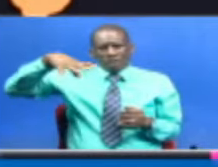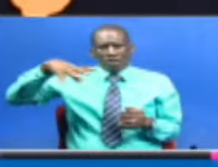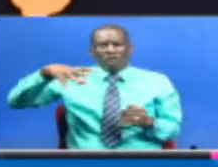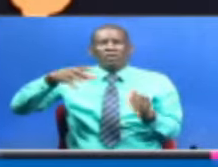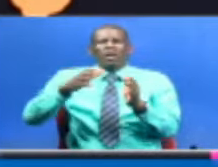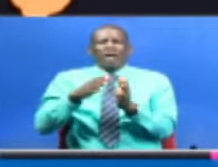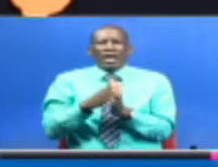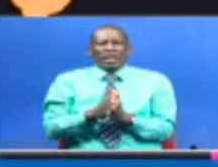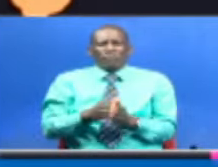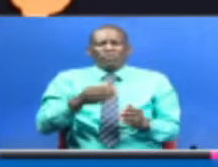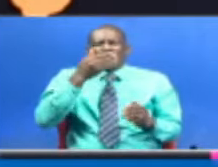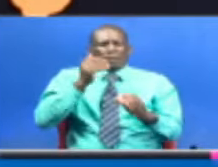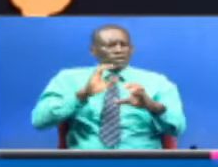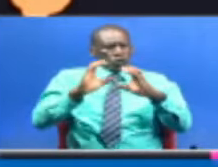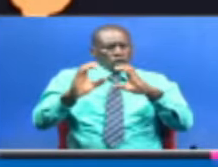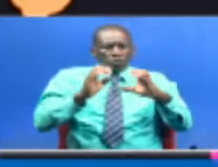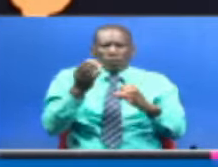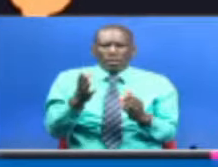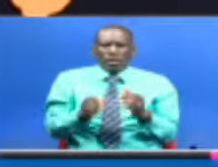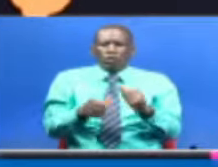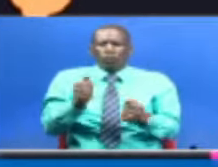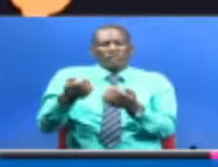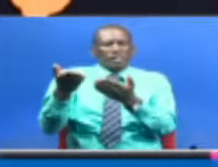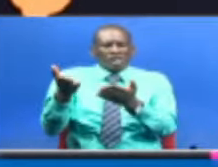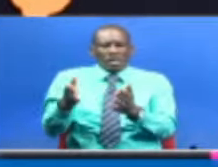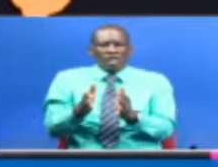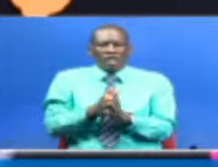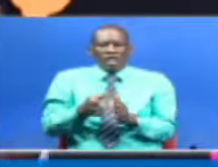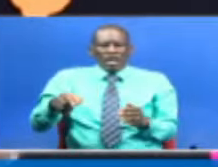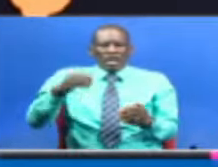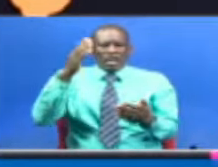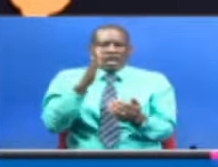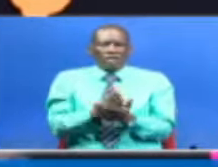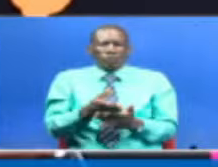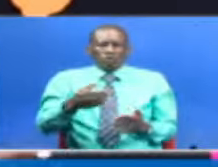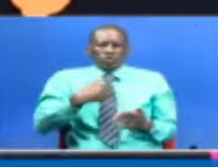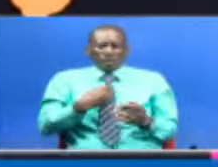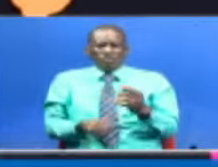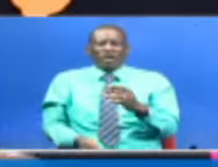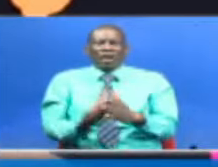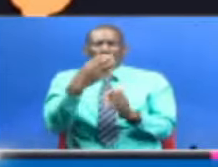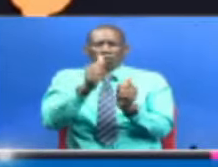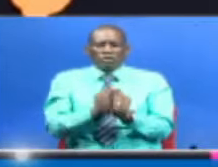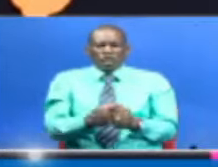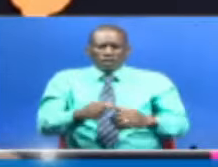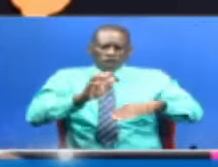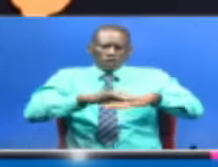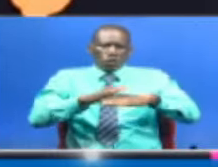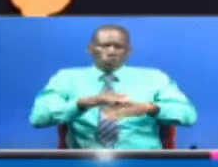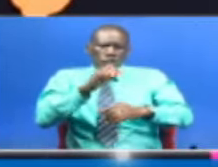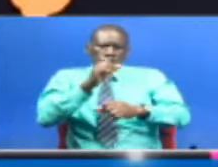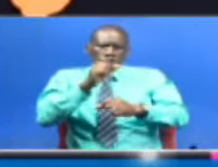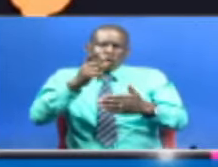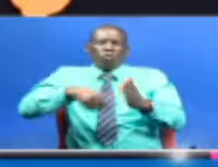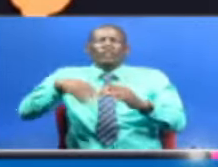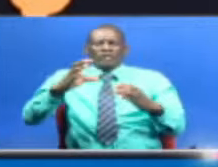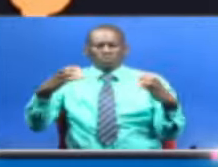there's better communication which happens. And we have actually developed a very strong WhatsApp groups at even